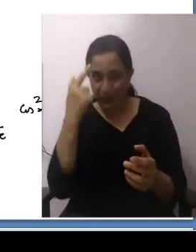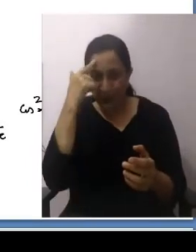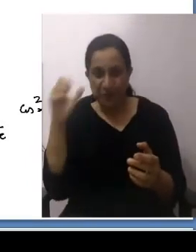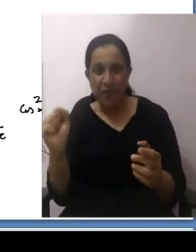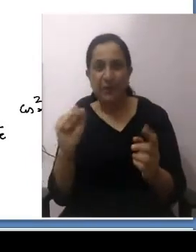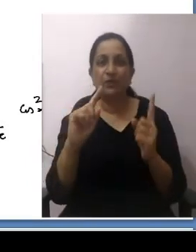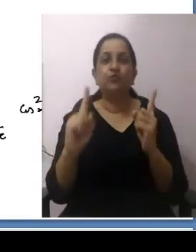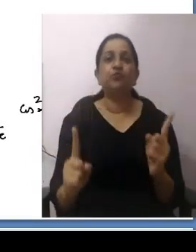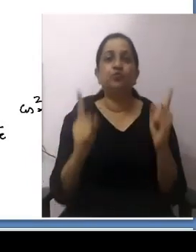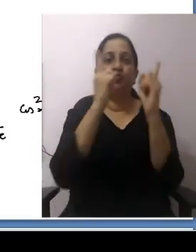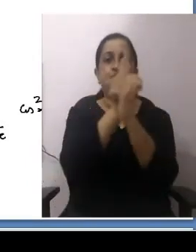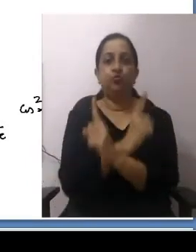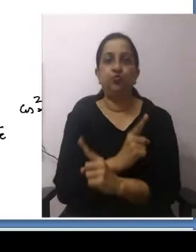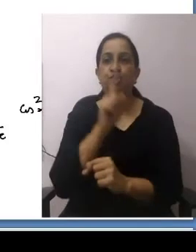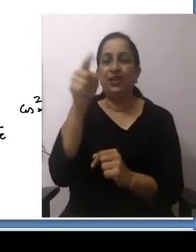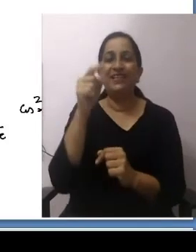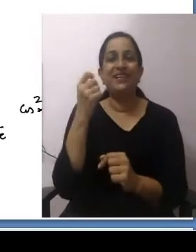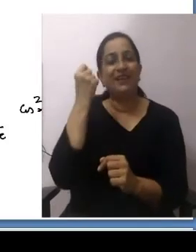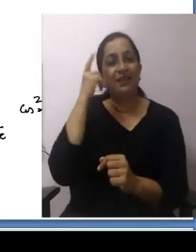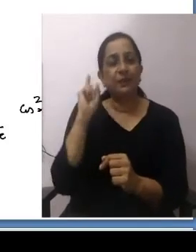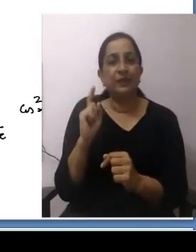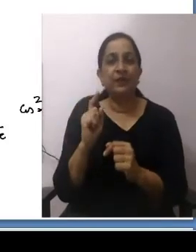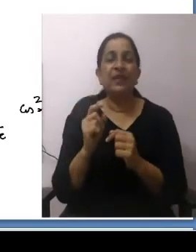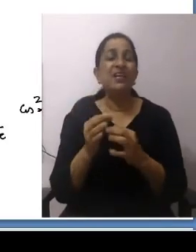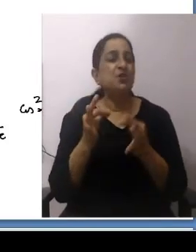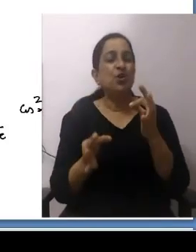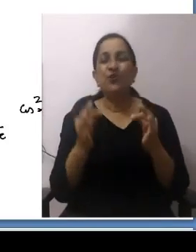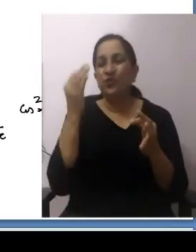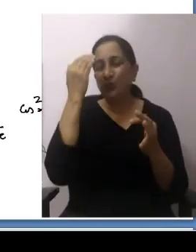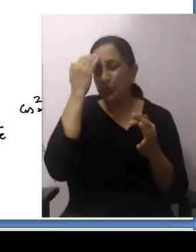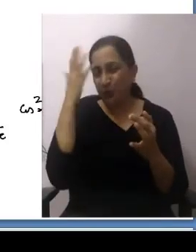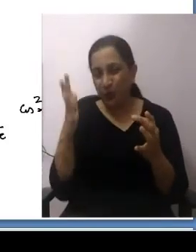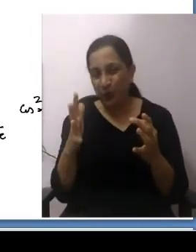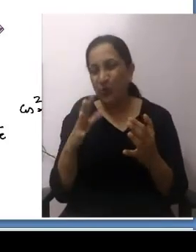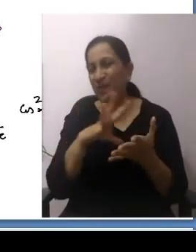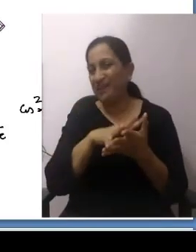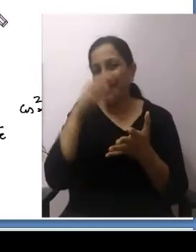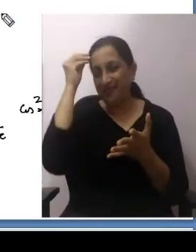that you must remember. So if you don't know that fundamental